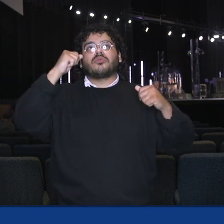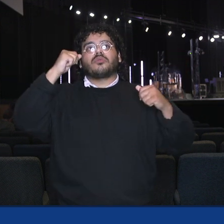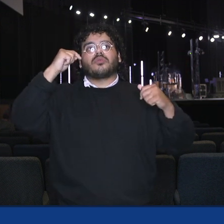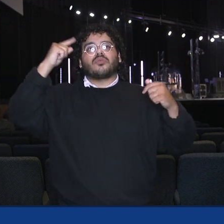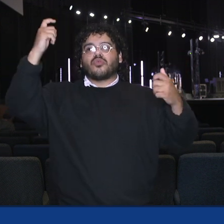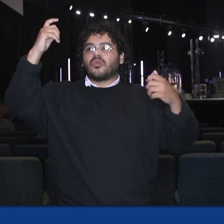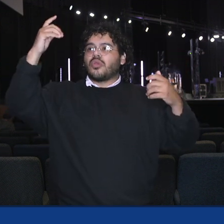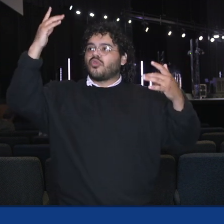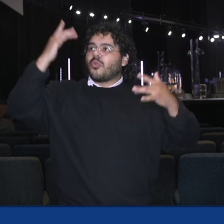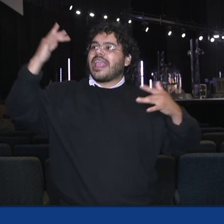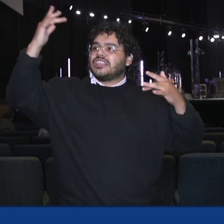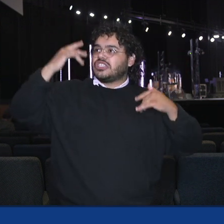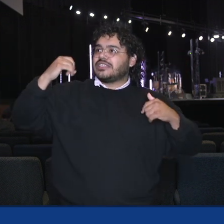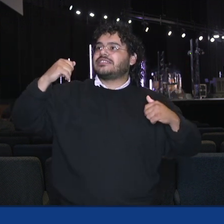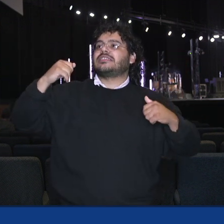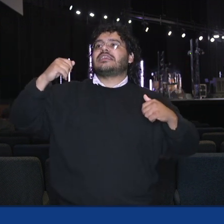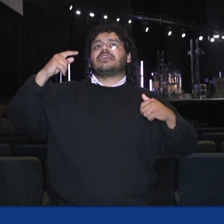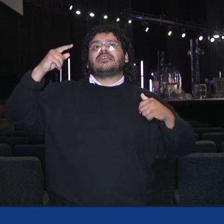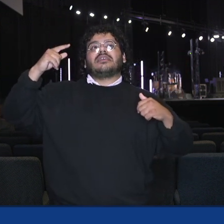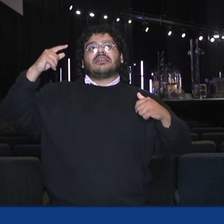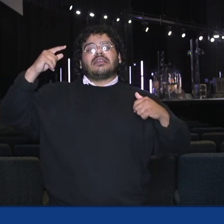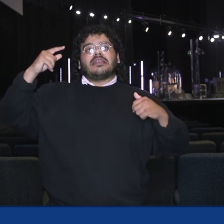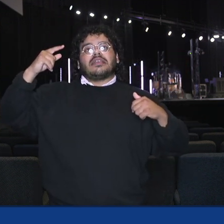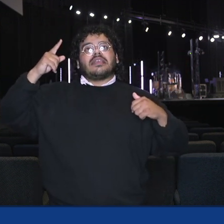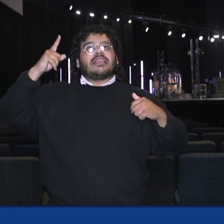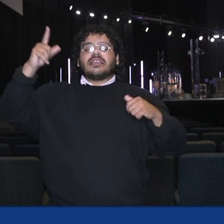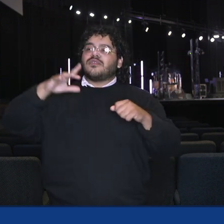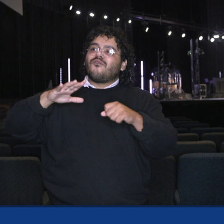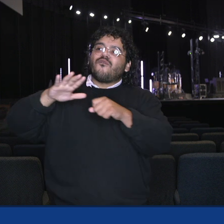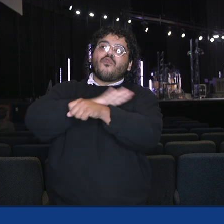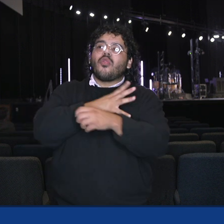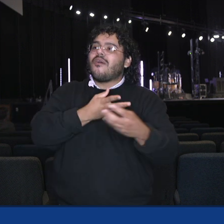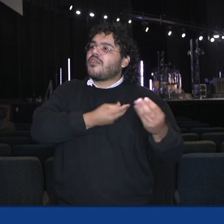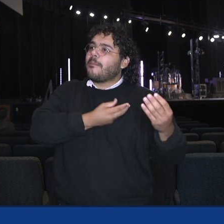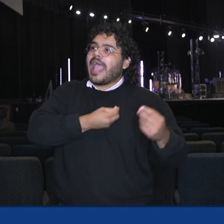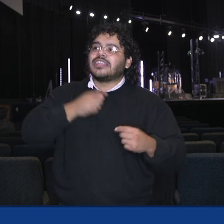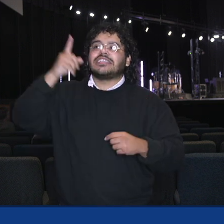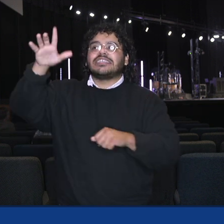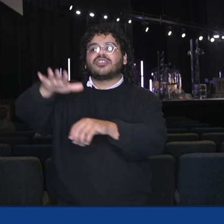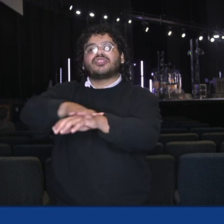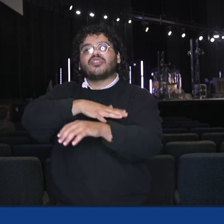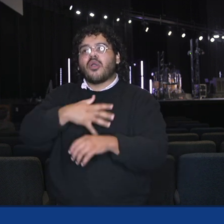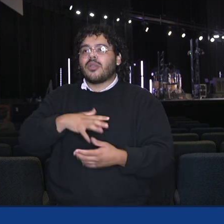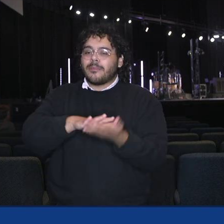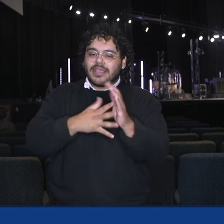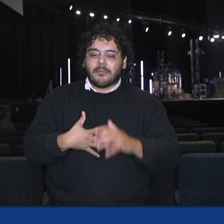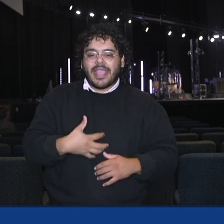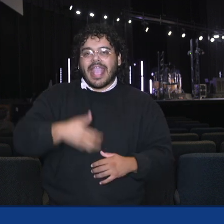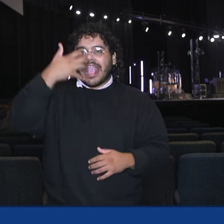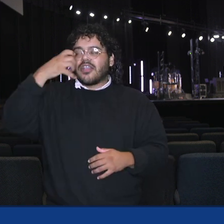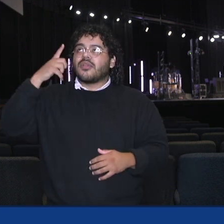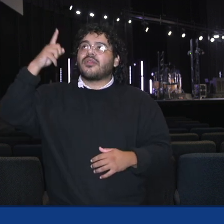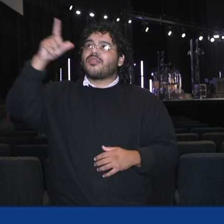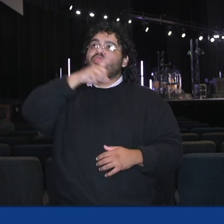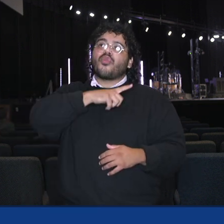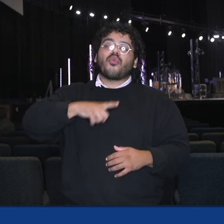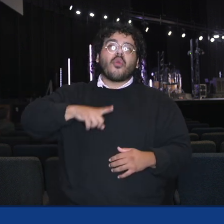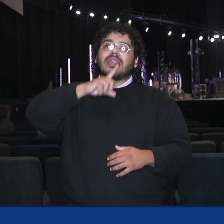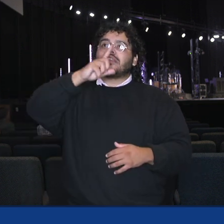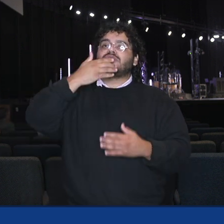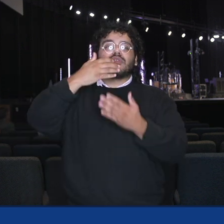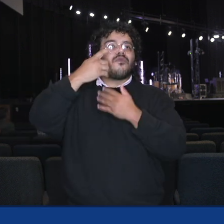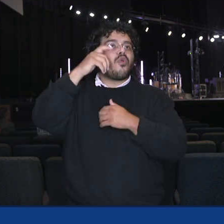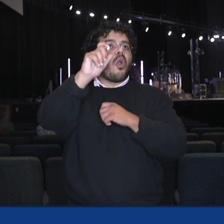The Lord is gracious and full of compassion, slow to anger and of great mercy. The Lord is good to all, and his